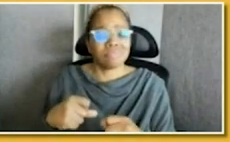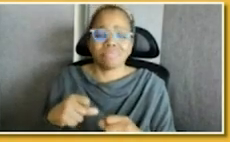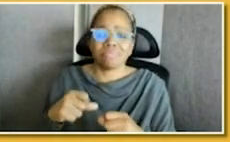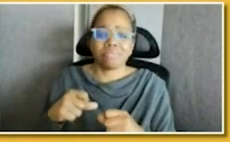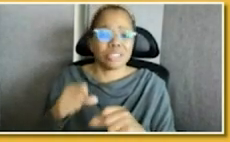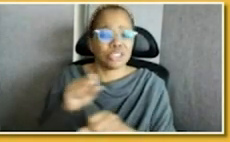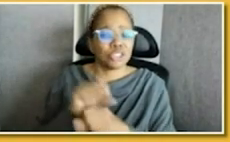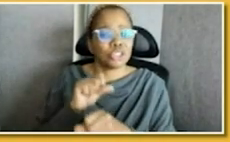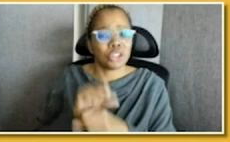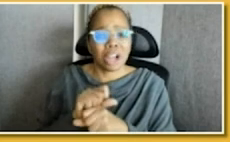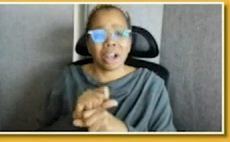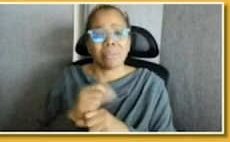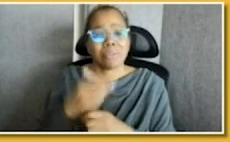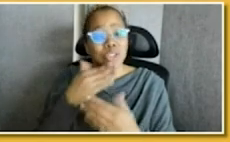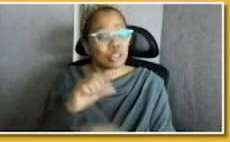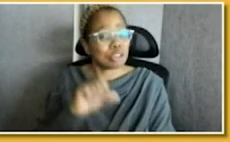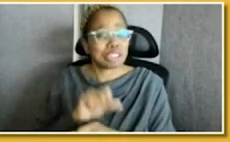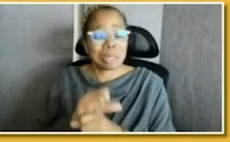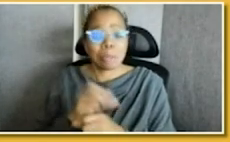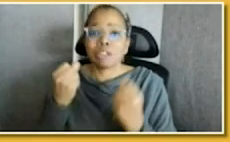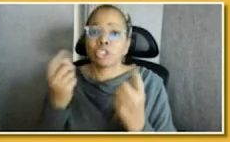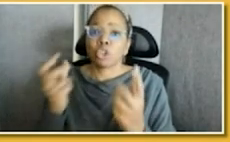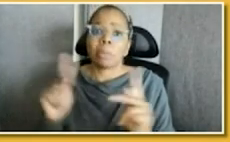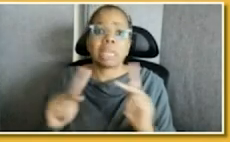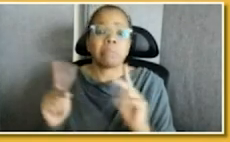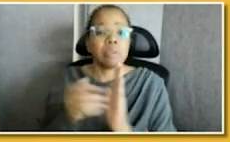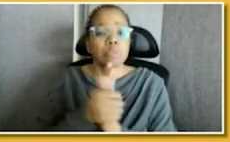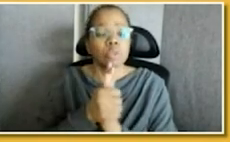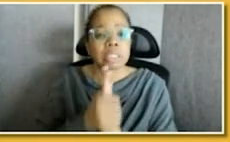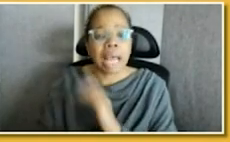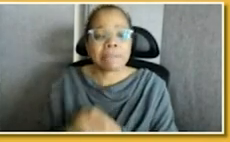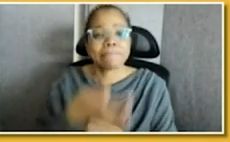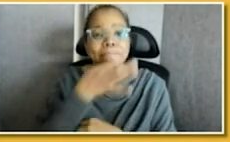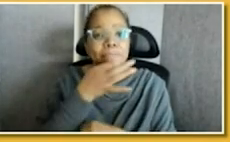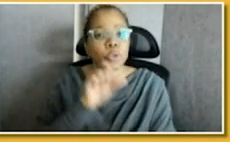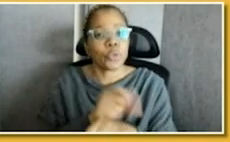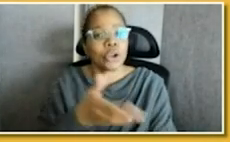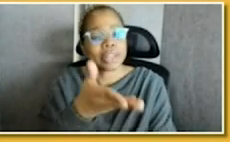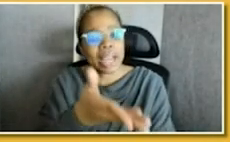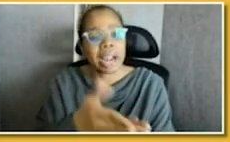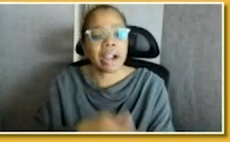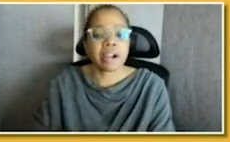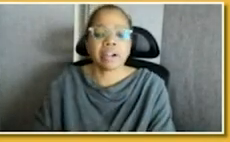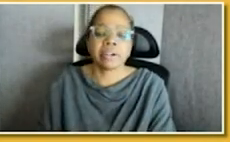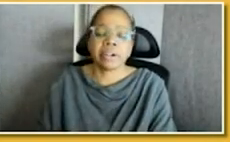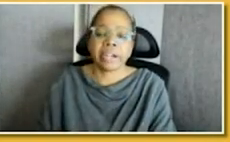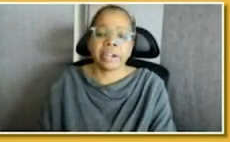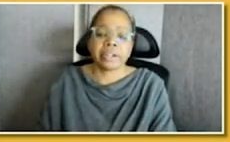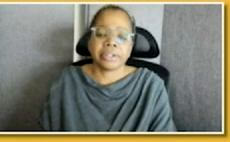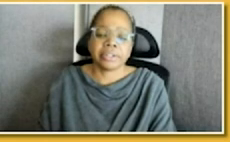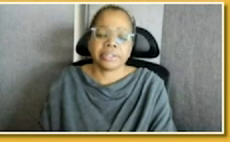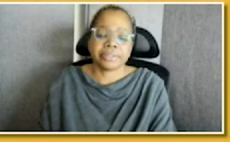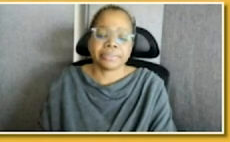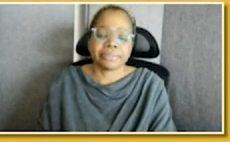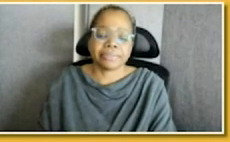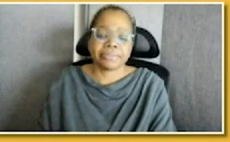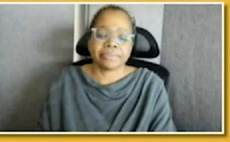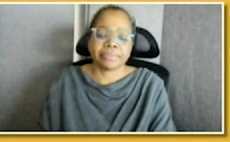working at the Postal Service. And, you know, the way that the economy